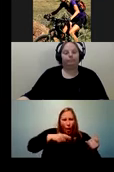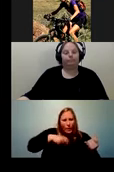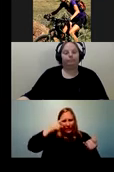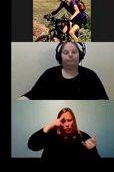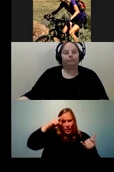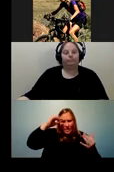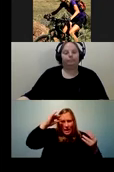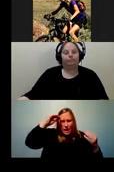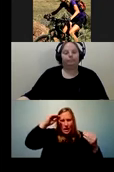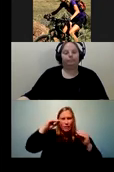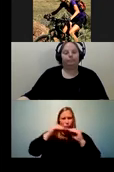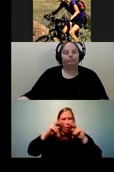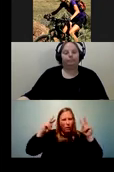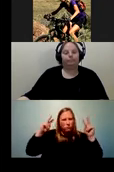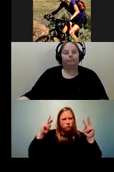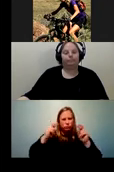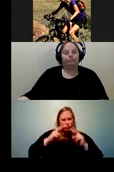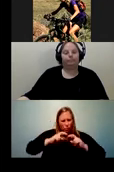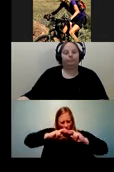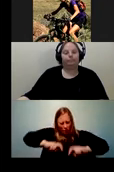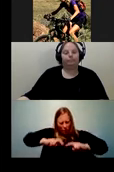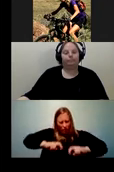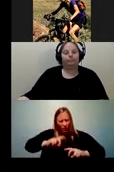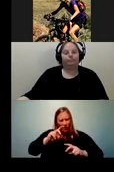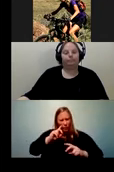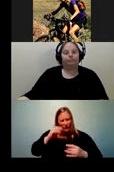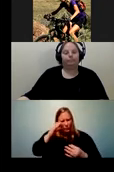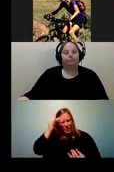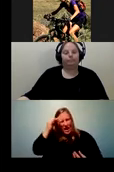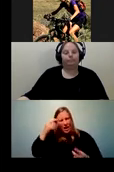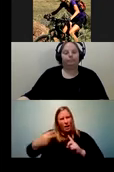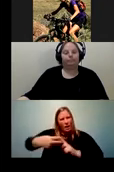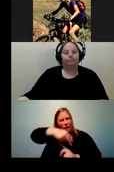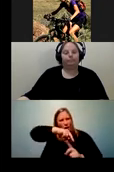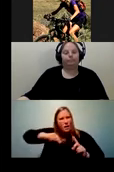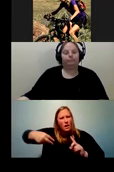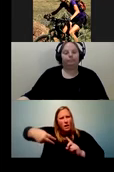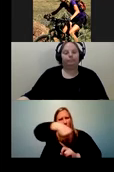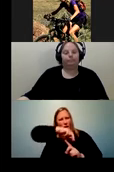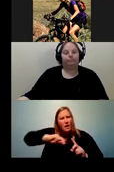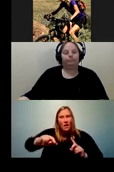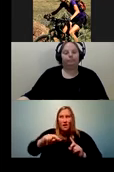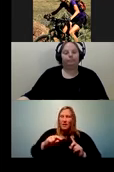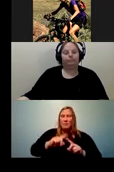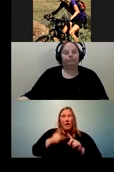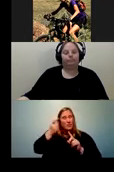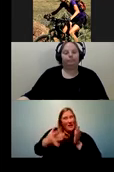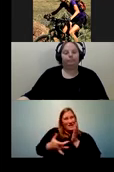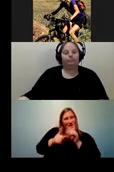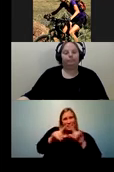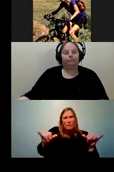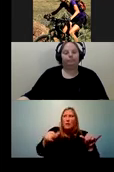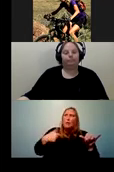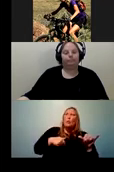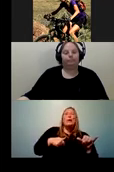less. And yet the technology makes it easier for us not to be critical thinkers. So this is a